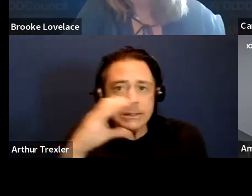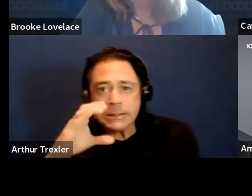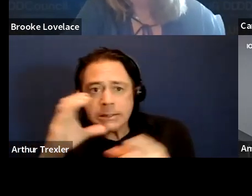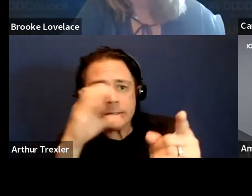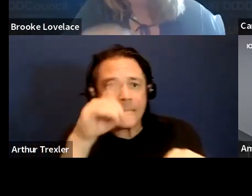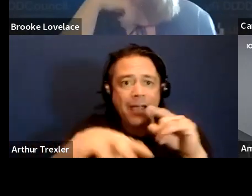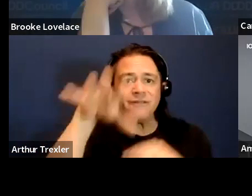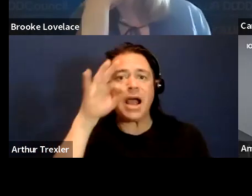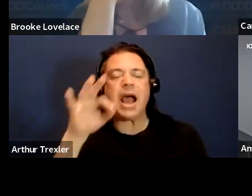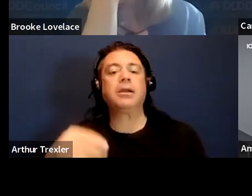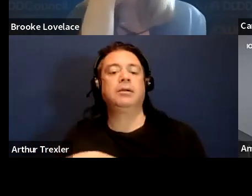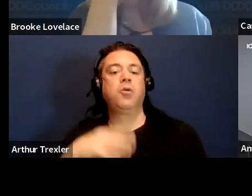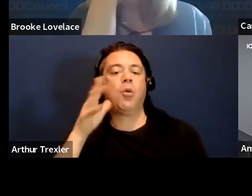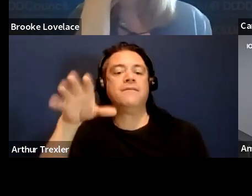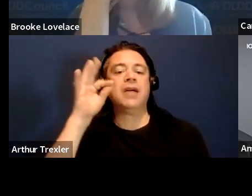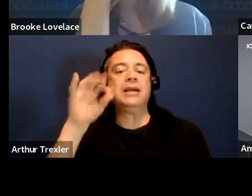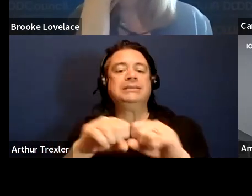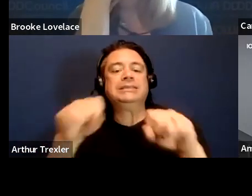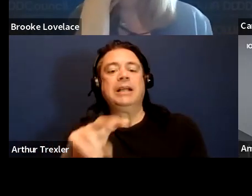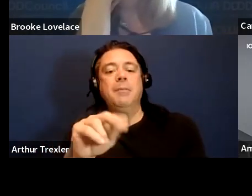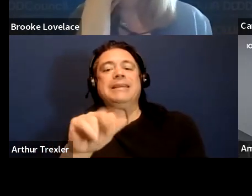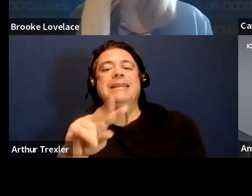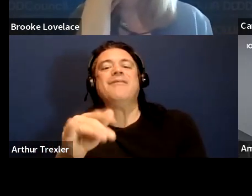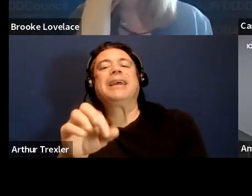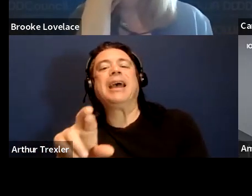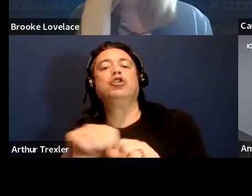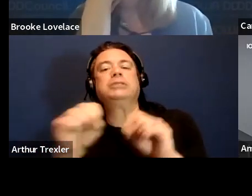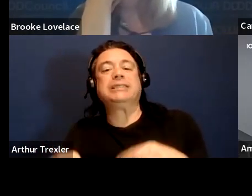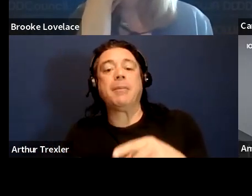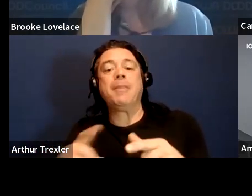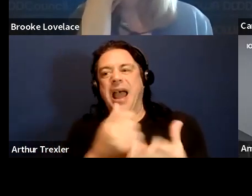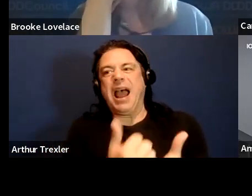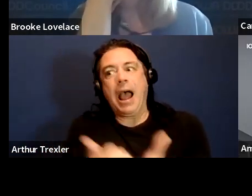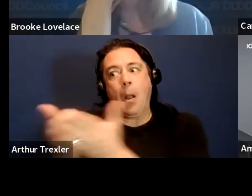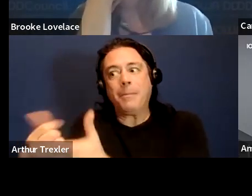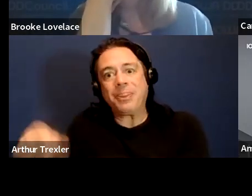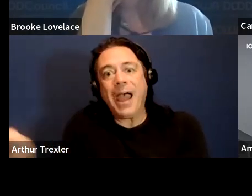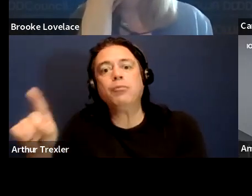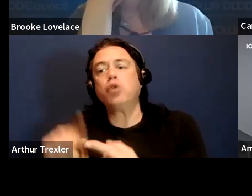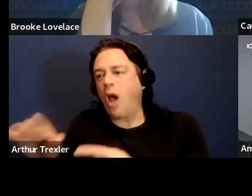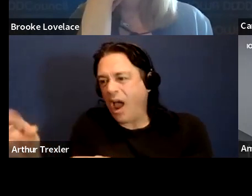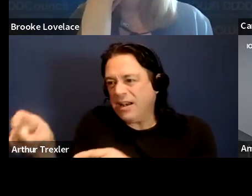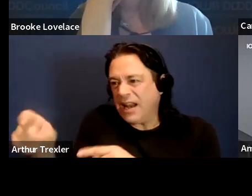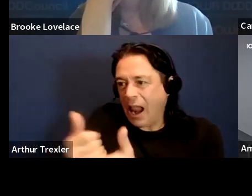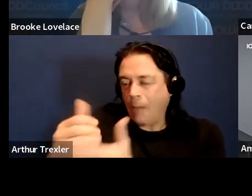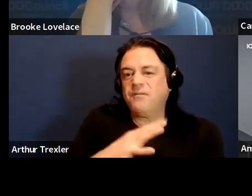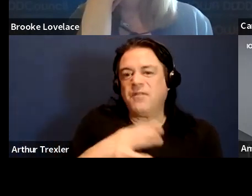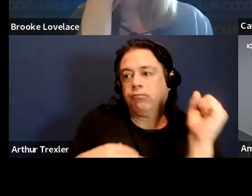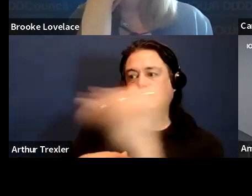creating a system navigator position to help people navigate the community-based service system.